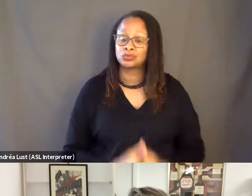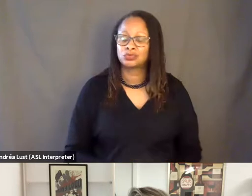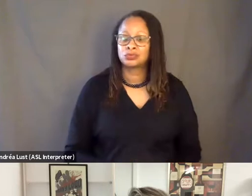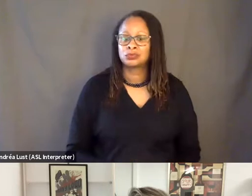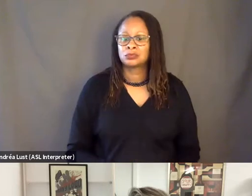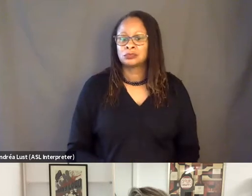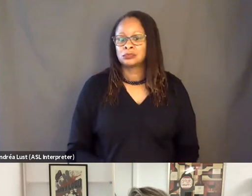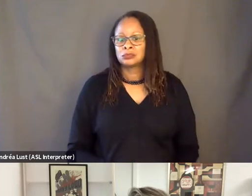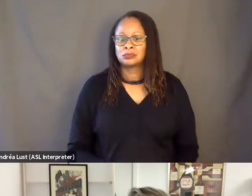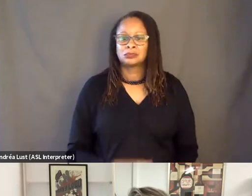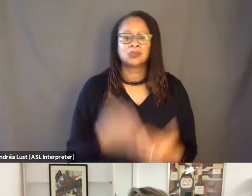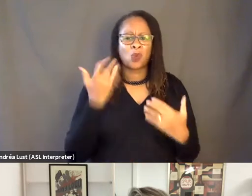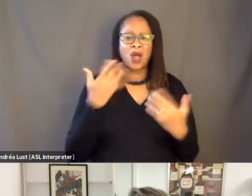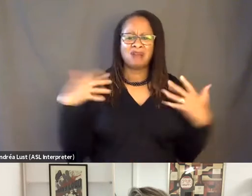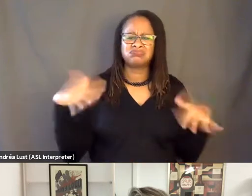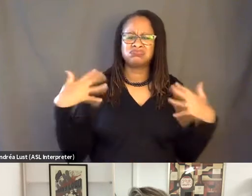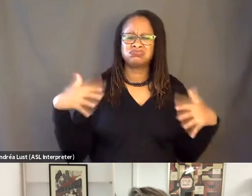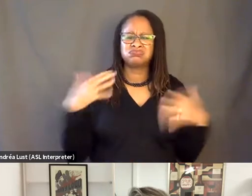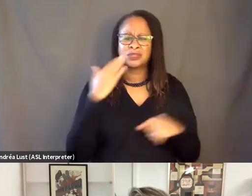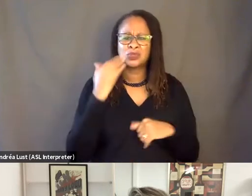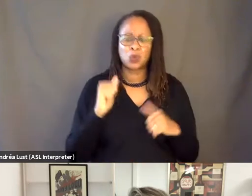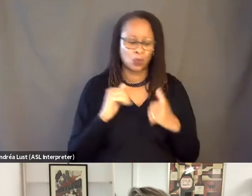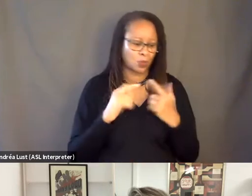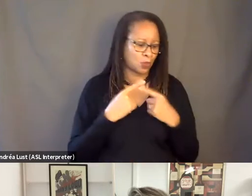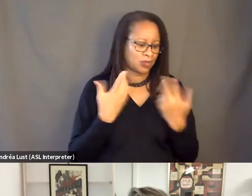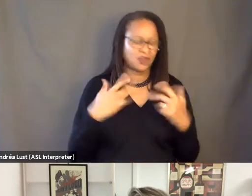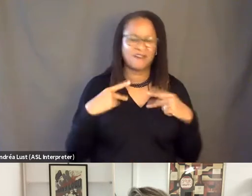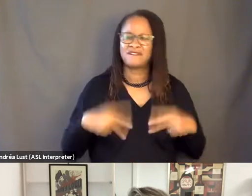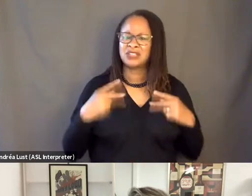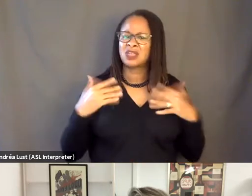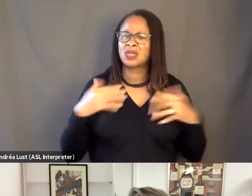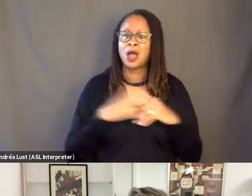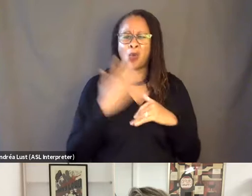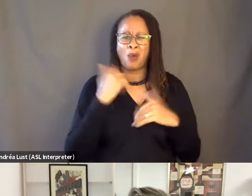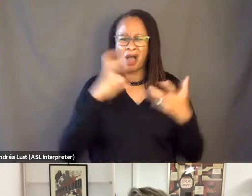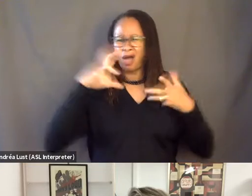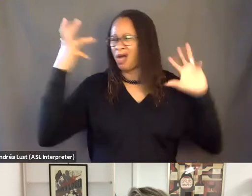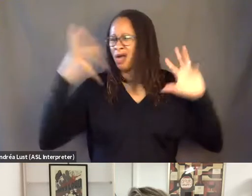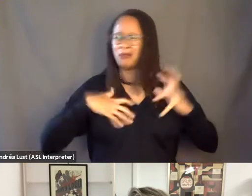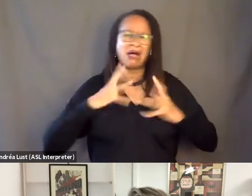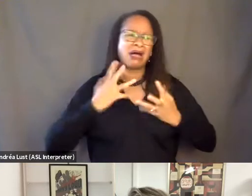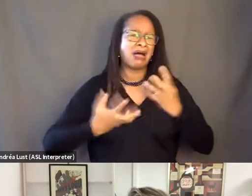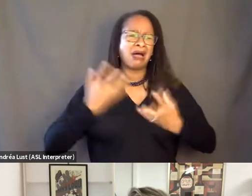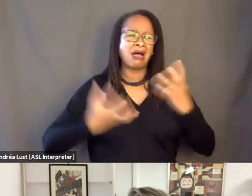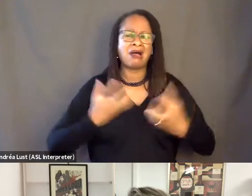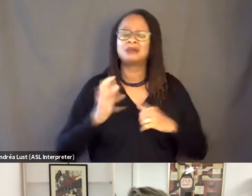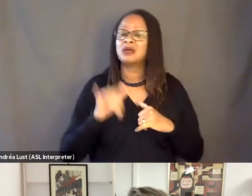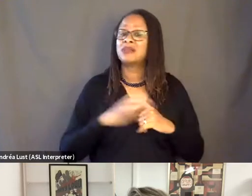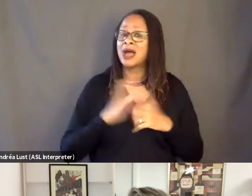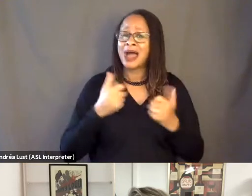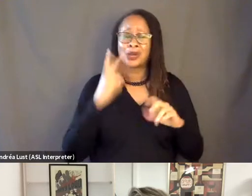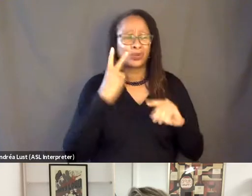Why do you flap your hands? Why do you have meltdowns? How do you perceive